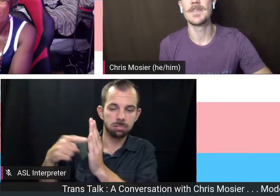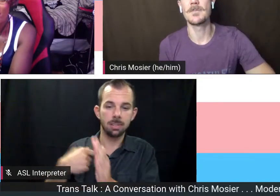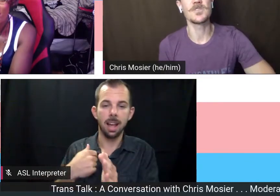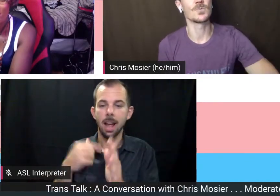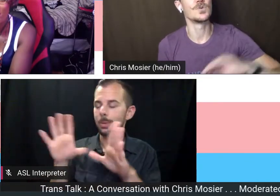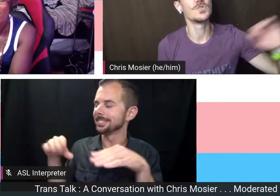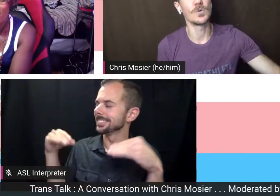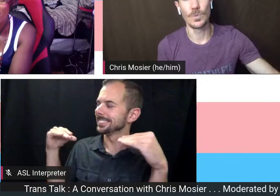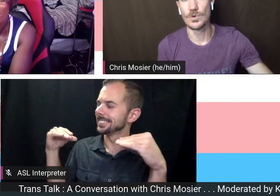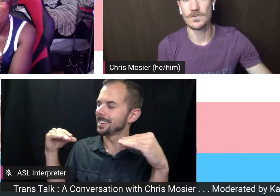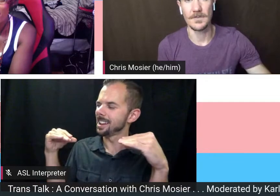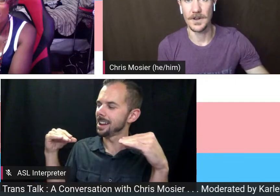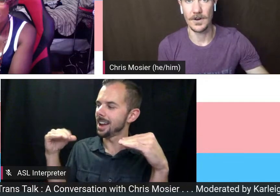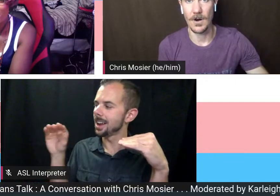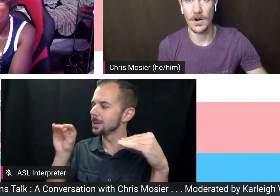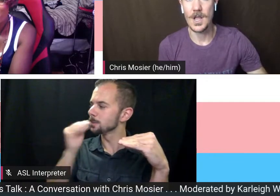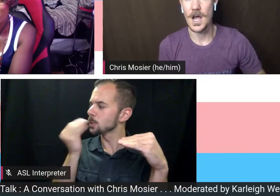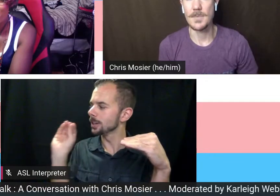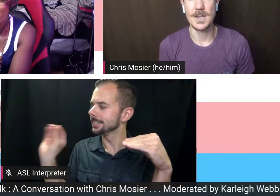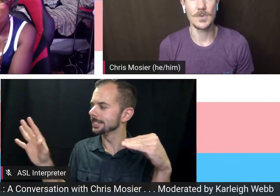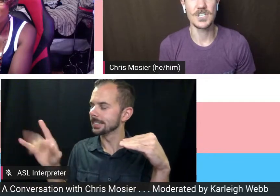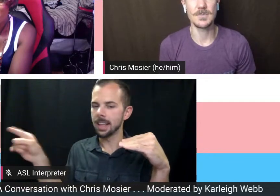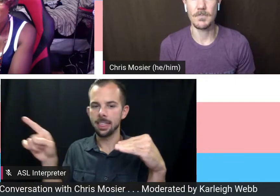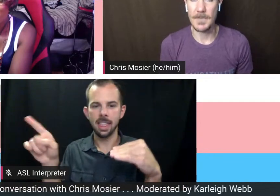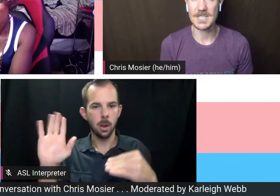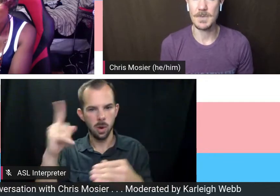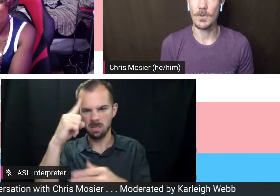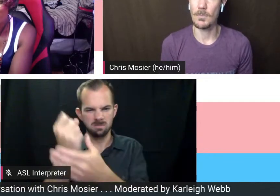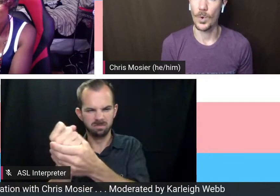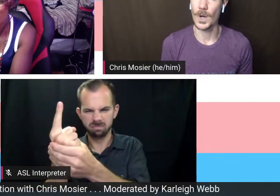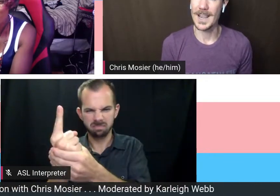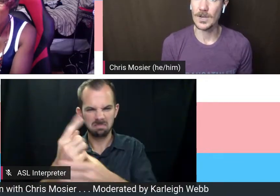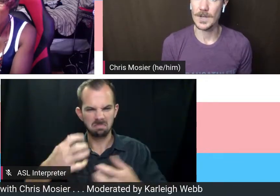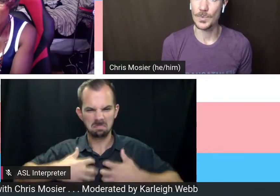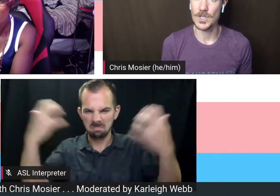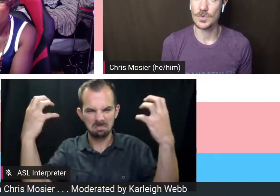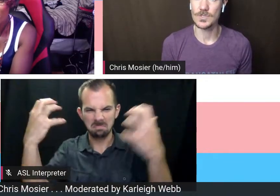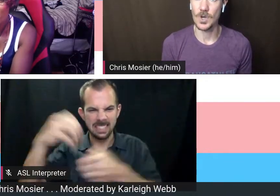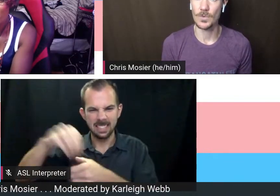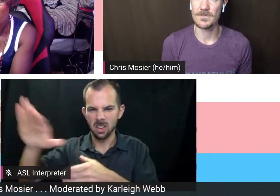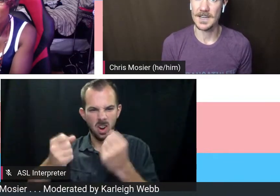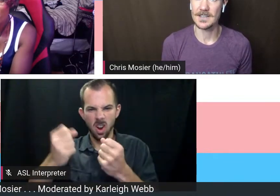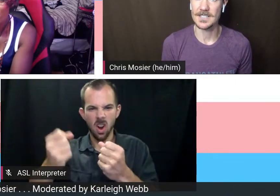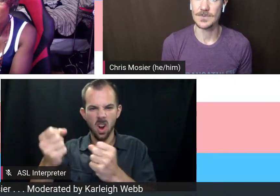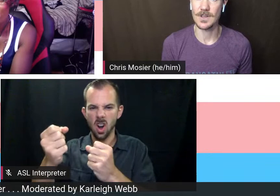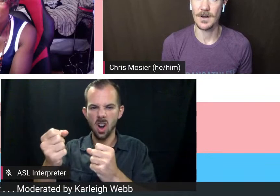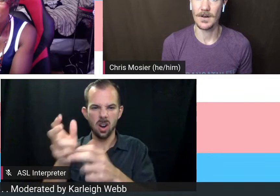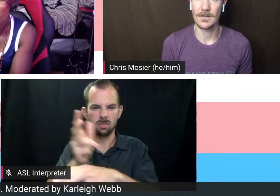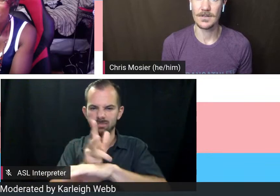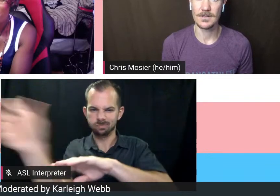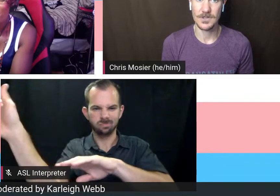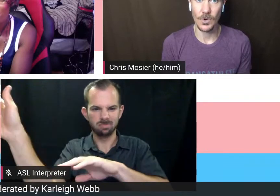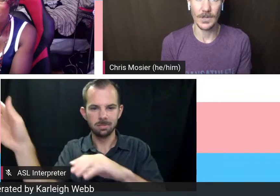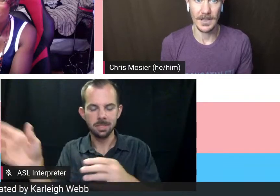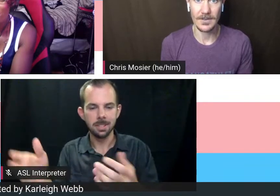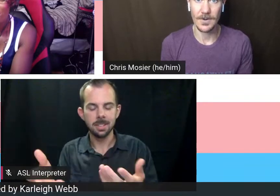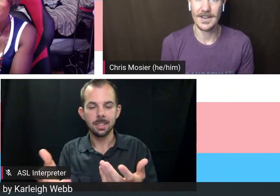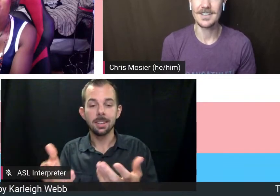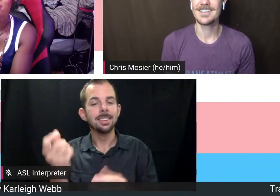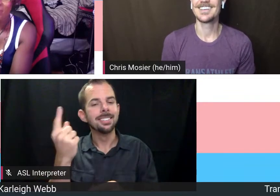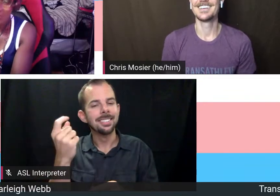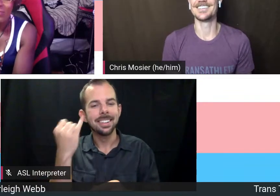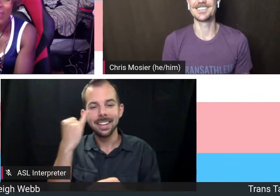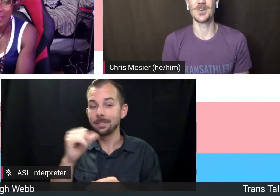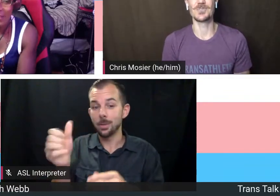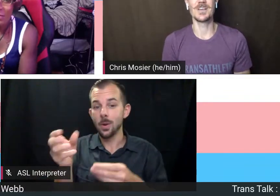just send them through the roof of their car. I mean, it just makes people more angry when you don't feed into their trolling,